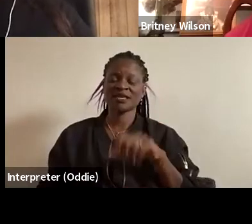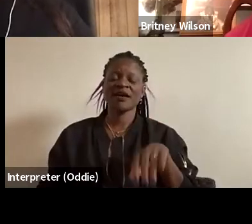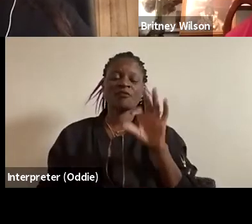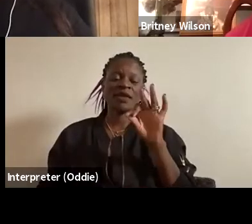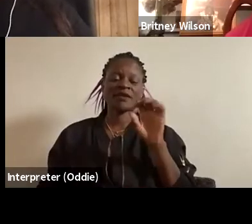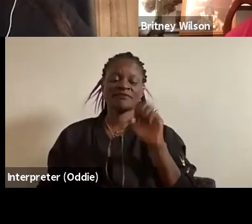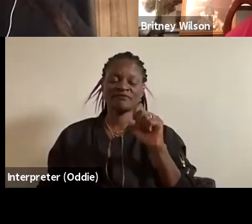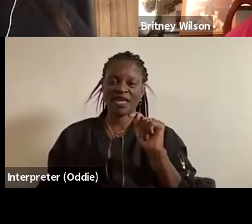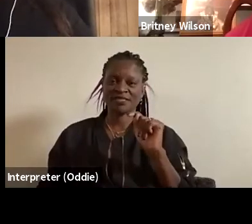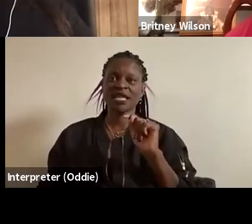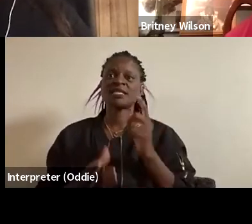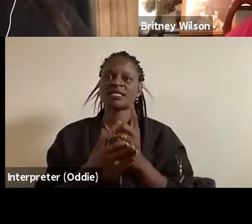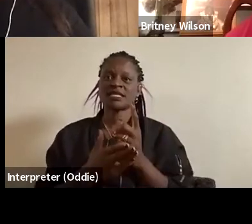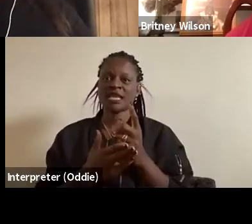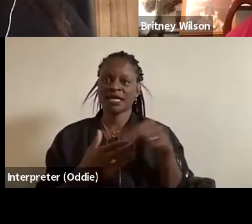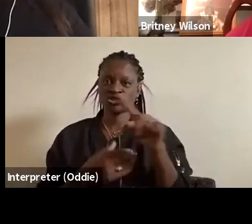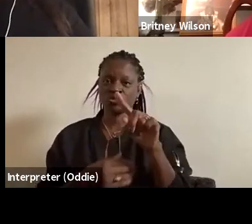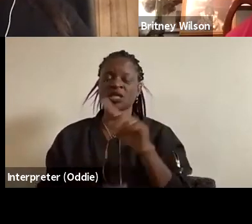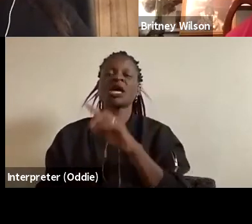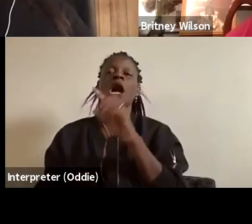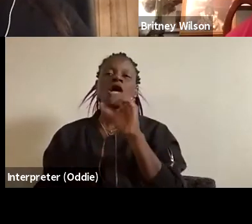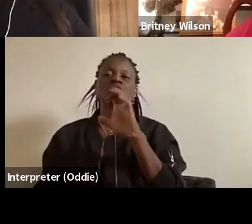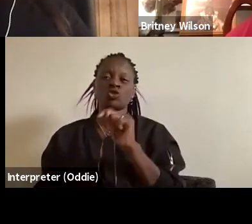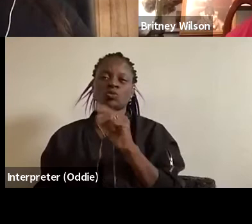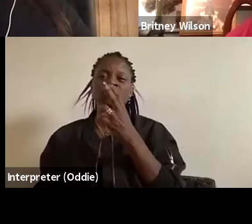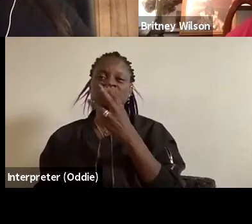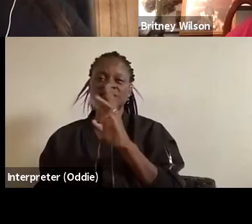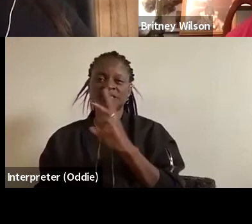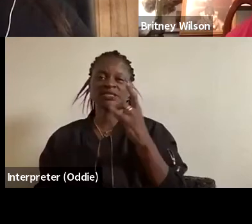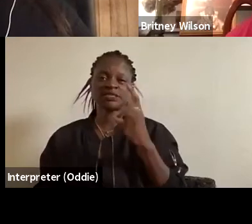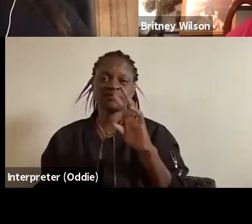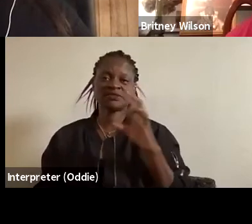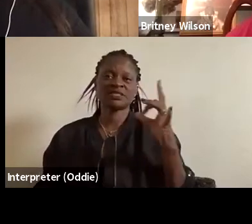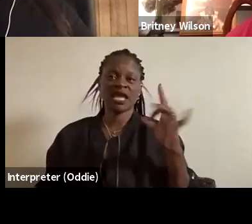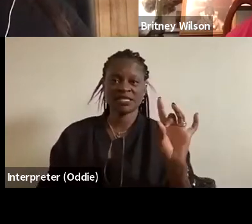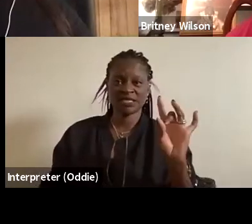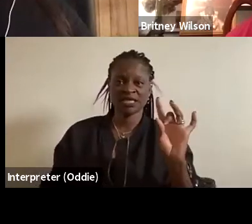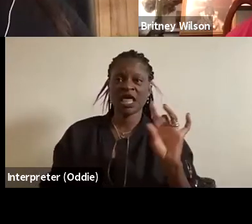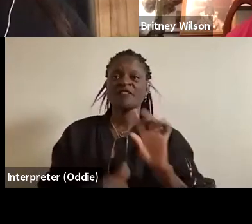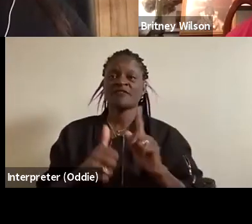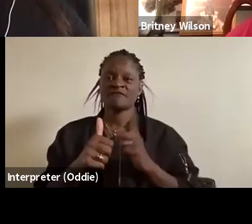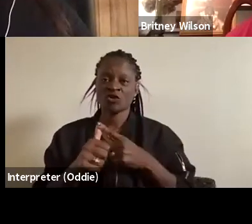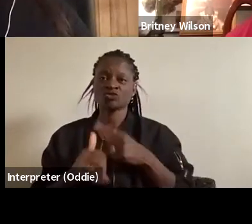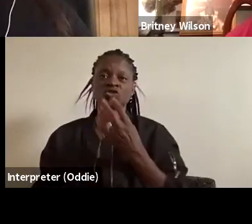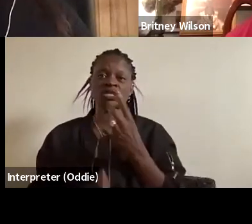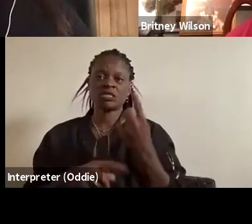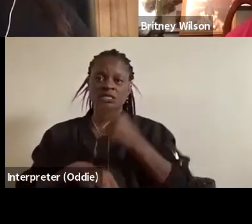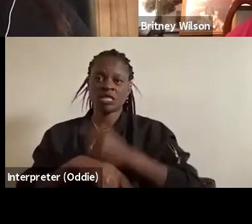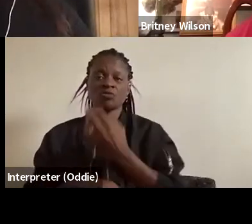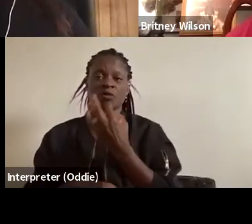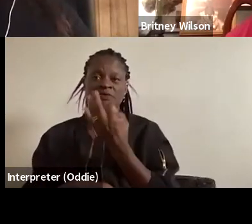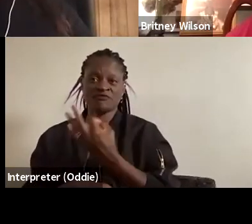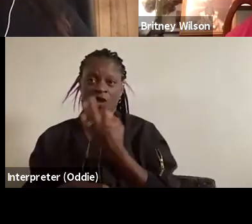16th, 17th, and 18th. We're kicking off our first day of the festival on Friday with a program that's all about Black